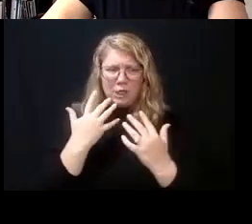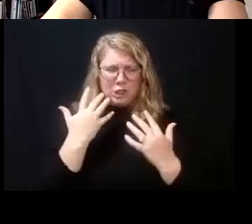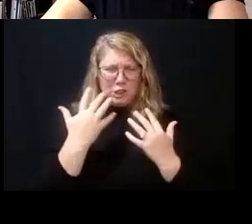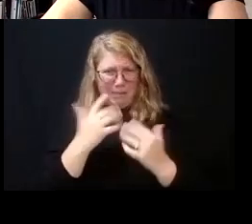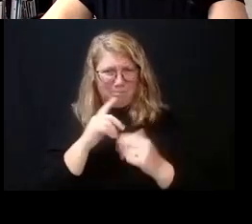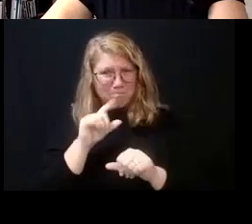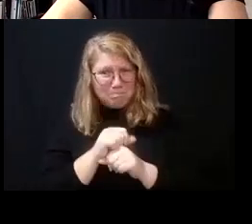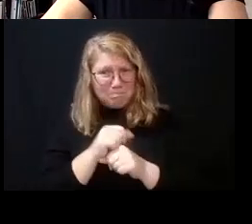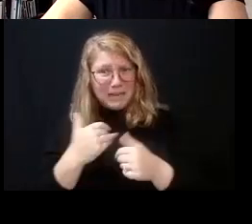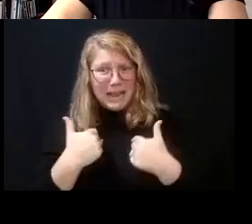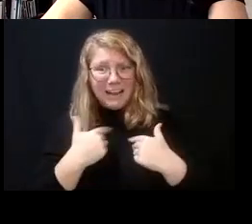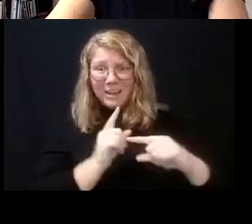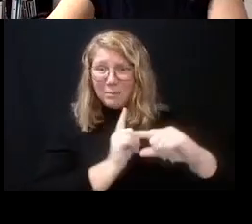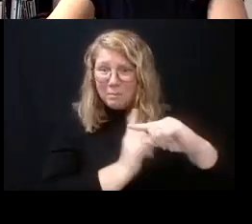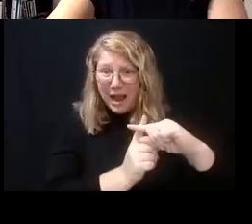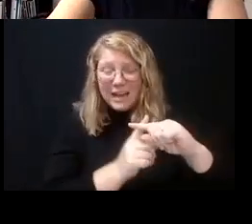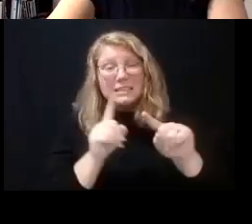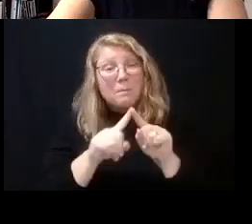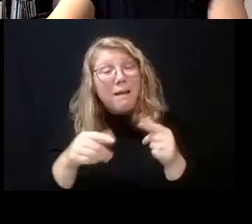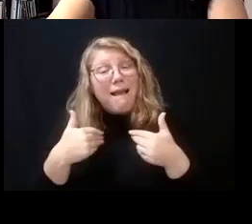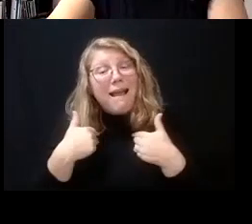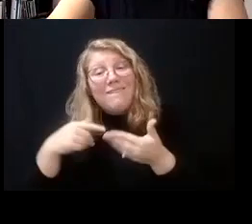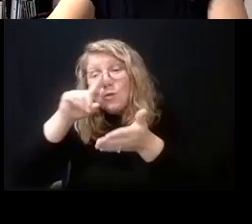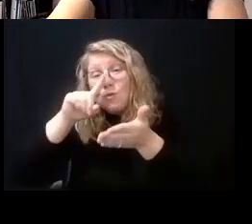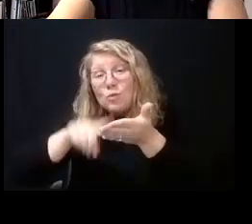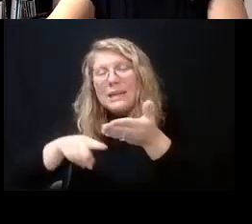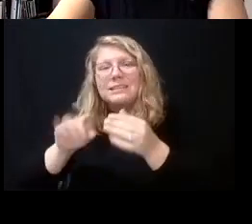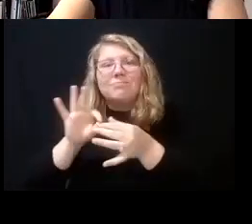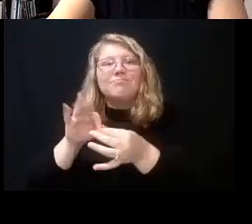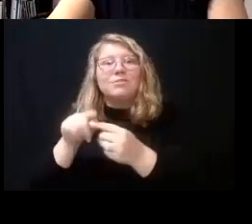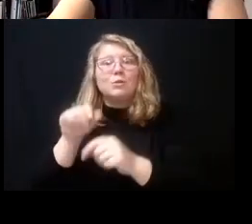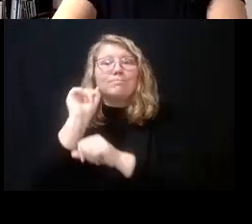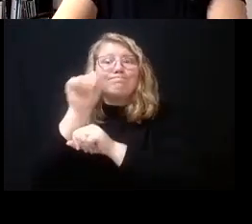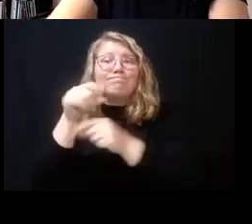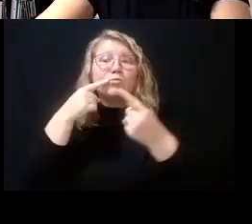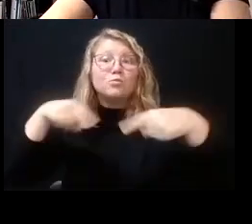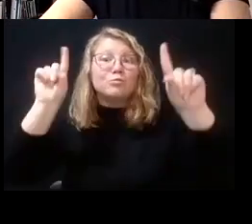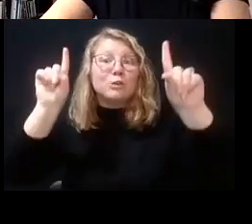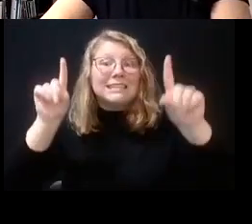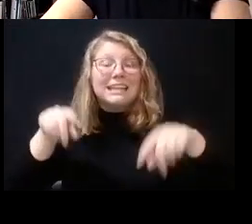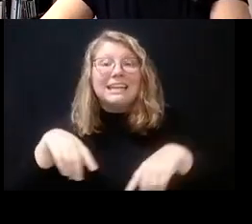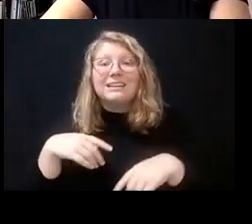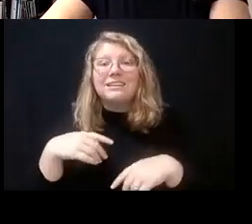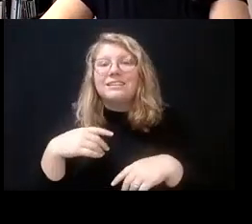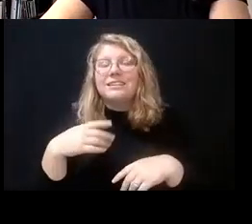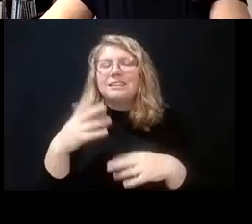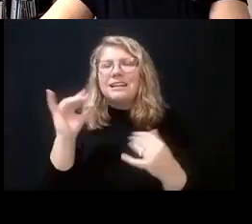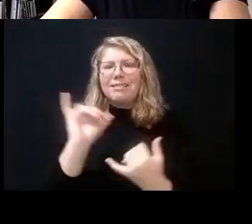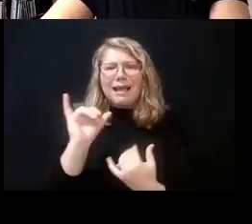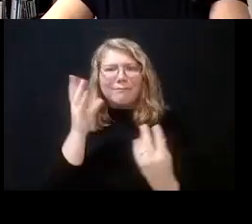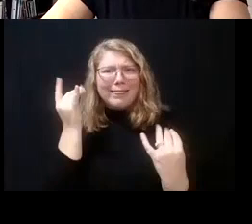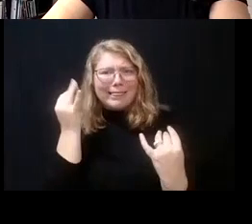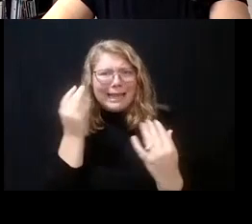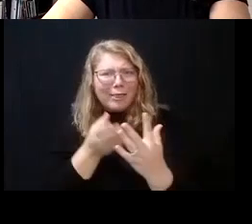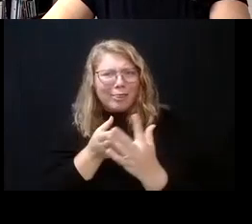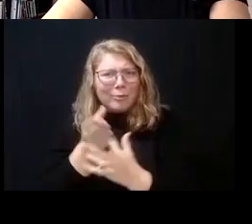But, you know, like she also ended up doing a lot of research around like resiliency, because, and like thinking through, you know,